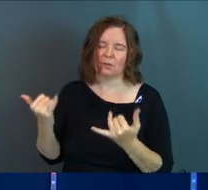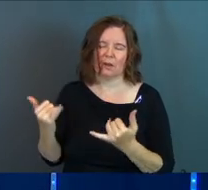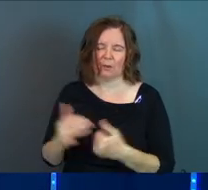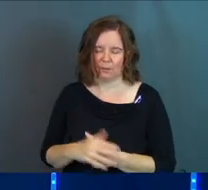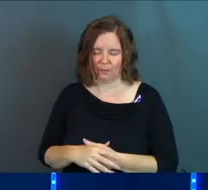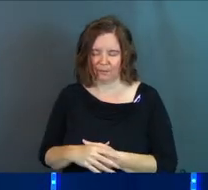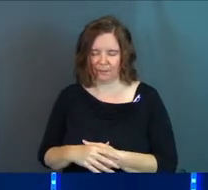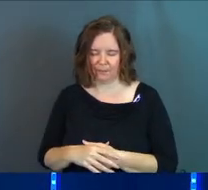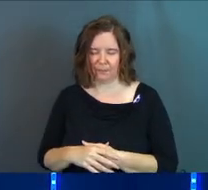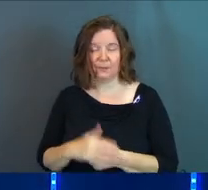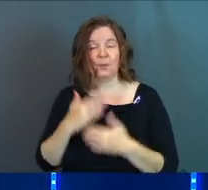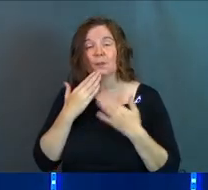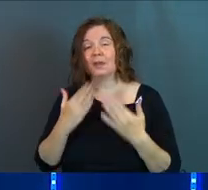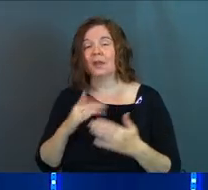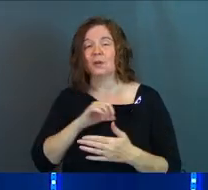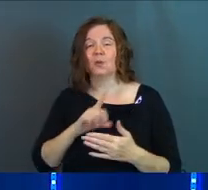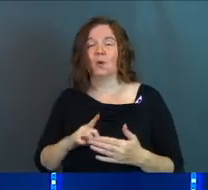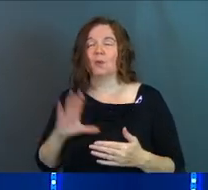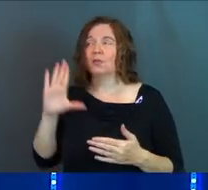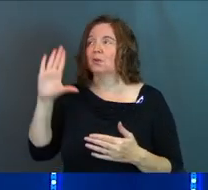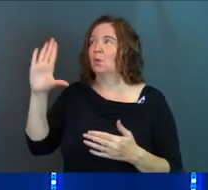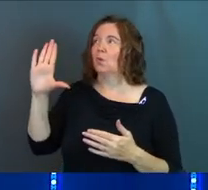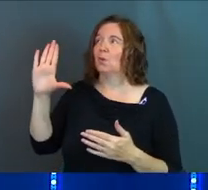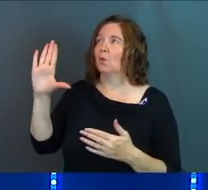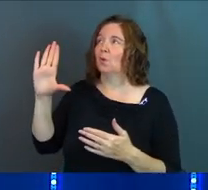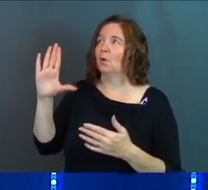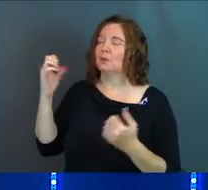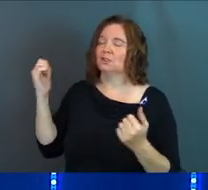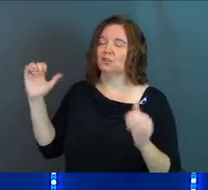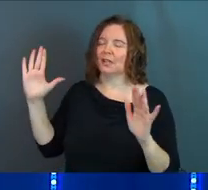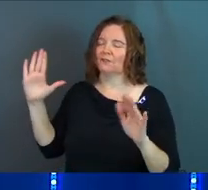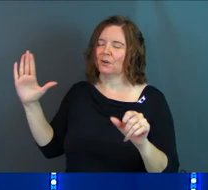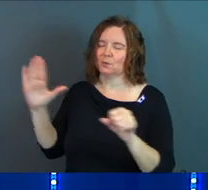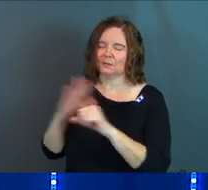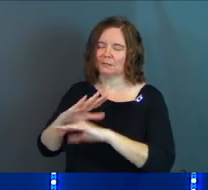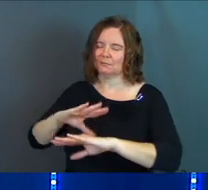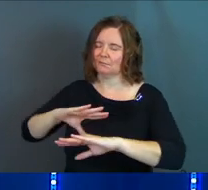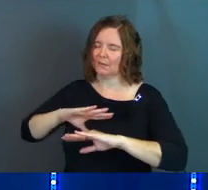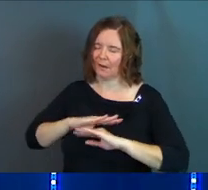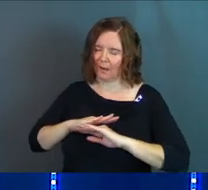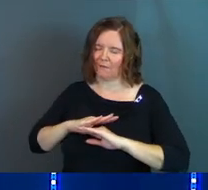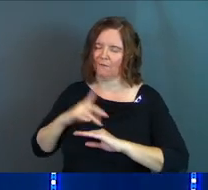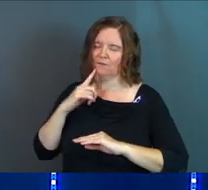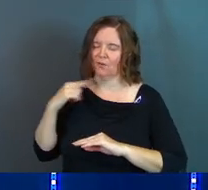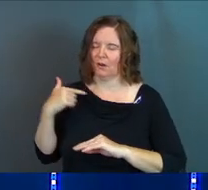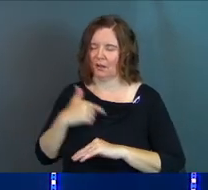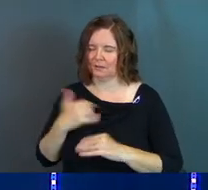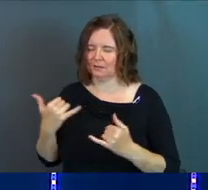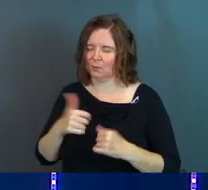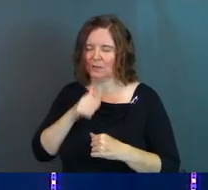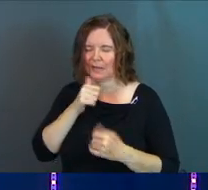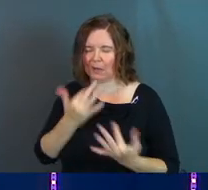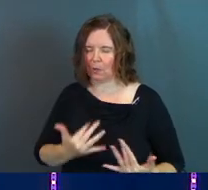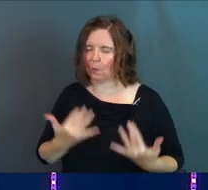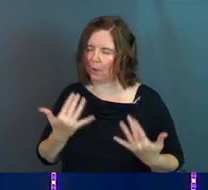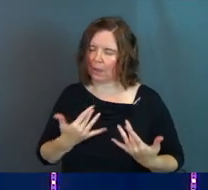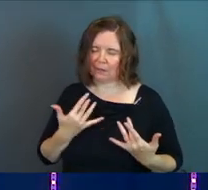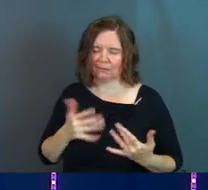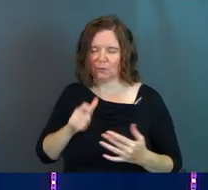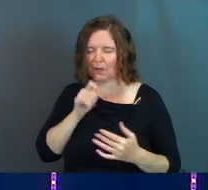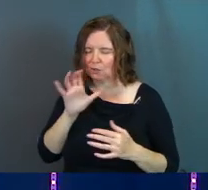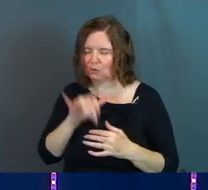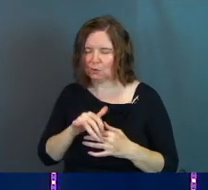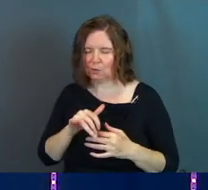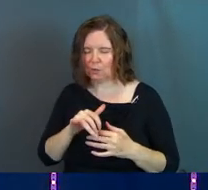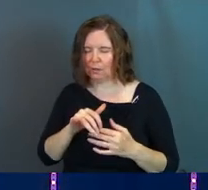now. We thank you, Lord, that your sacrifice was enough today for us. We're not going to wait around. We're not